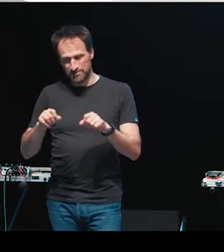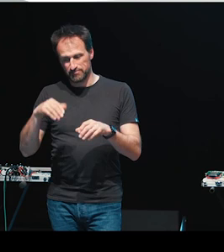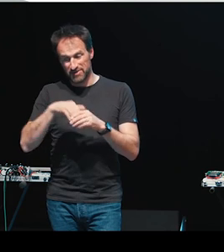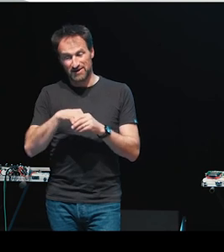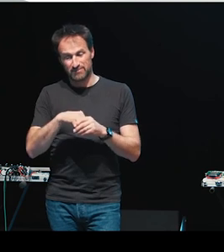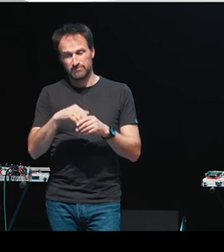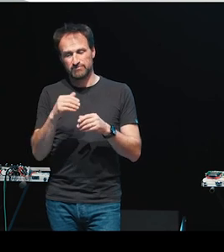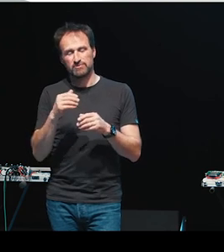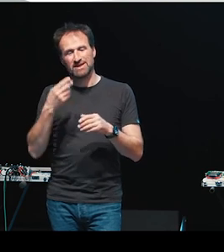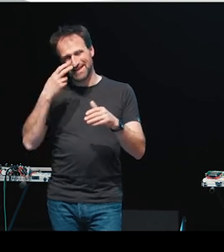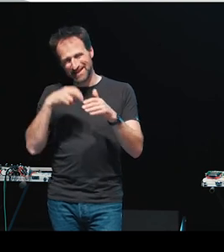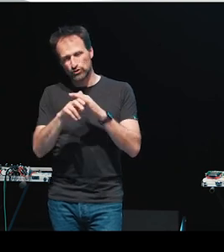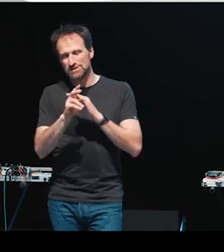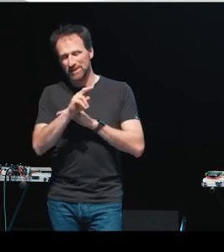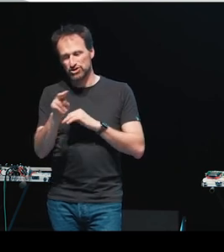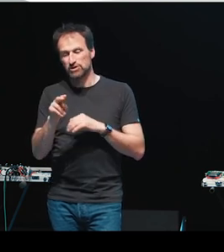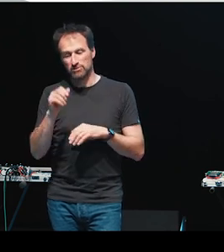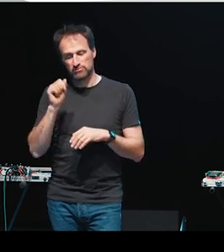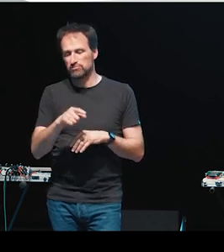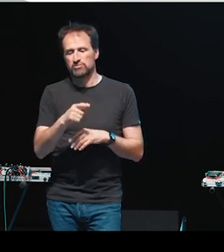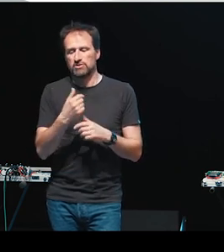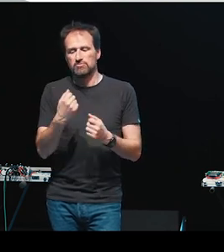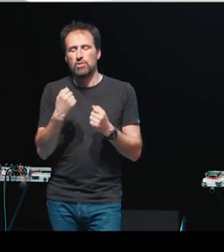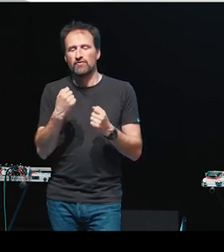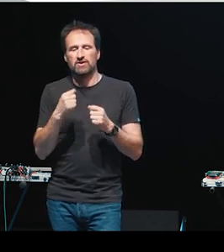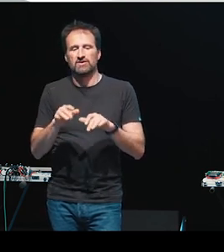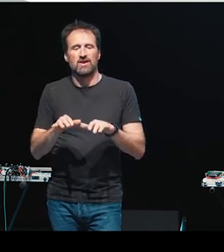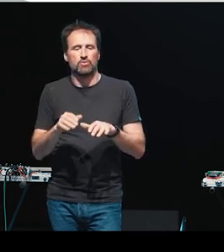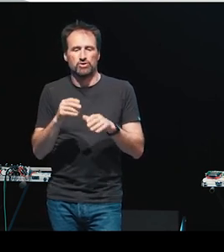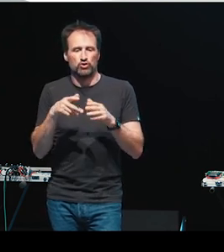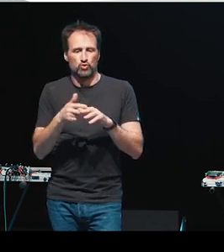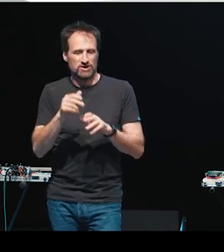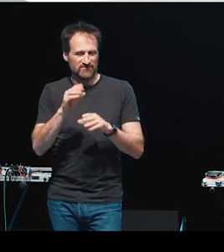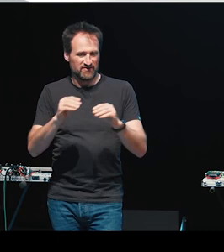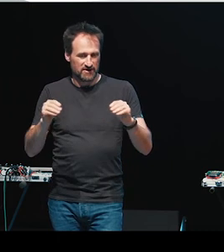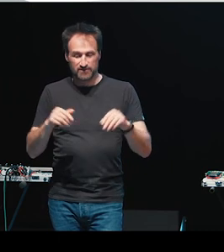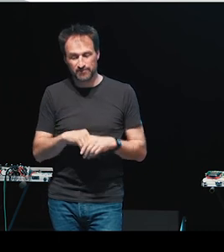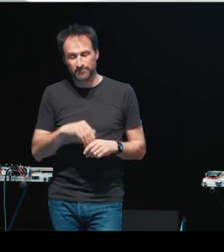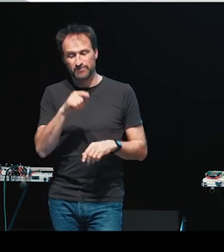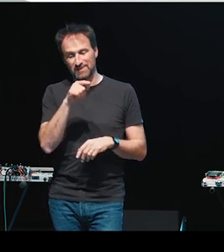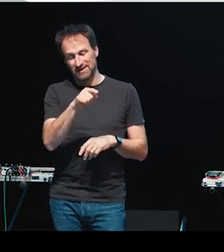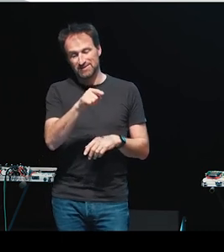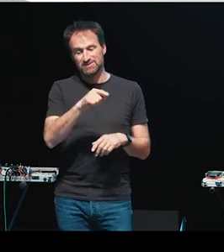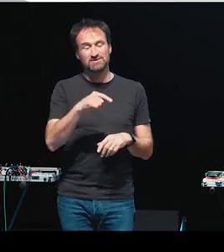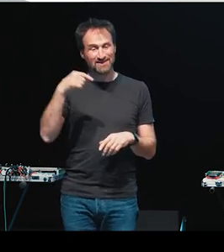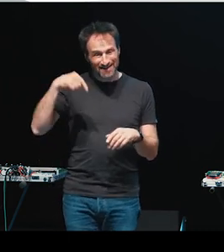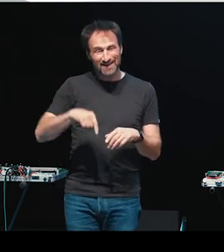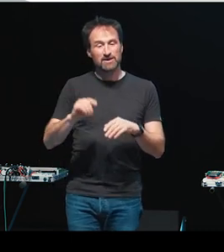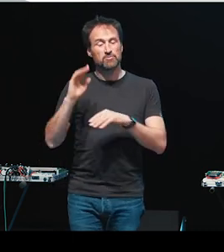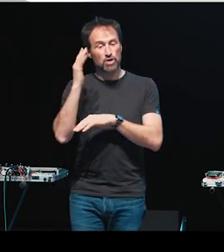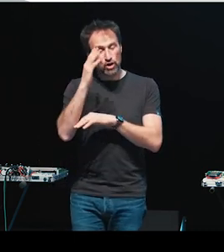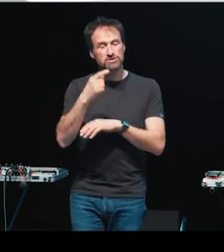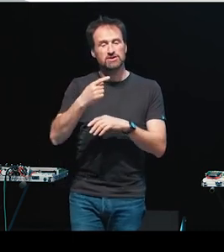and documentation right in your IDE. This video is of GraphQL, which is an in-browser GraphQL IDE. There's